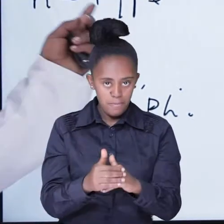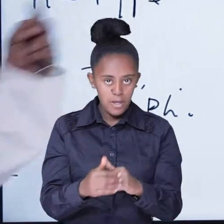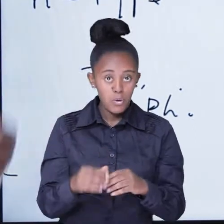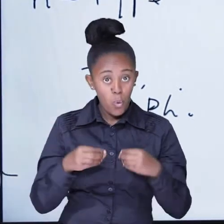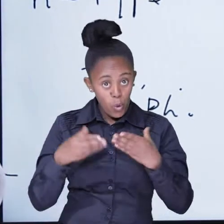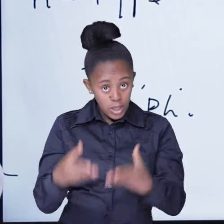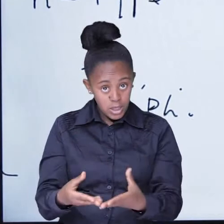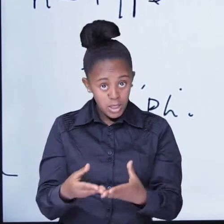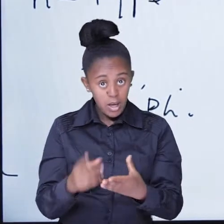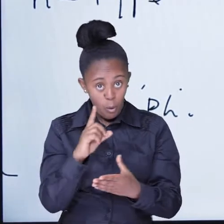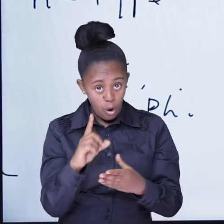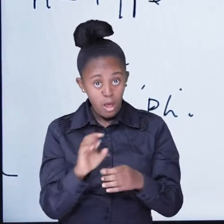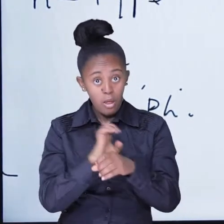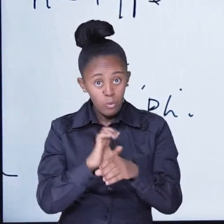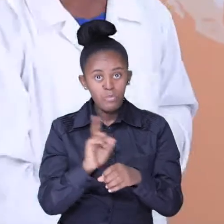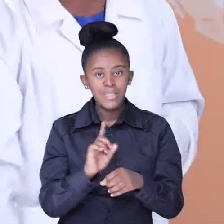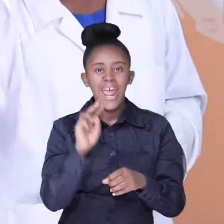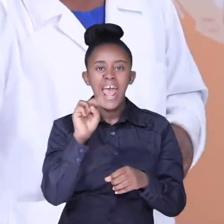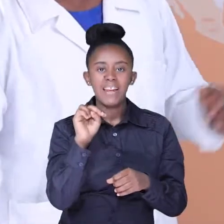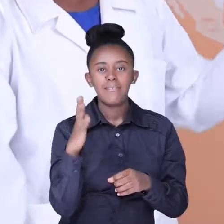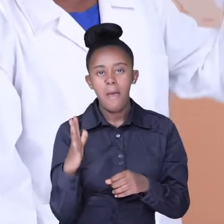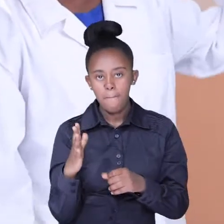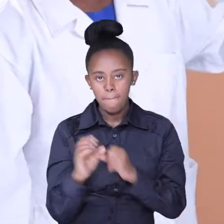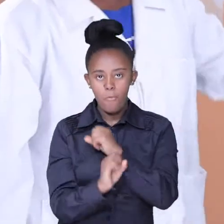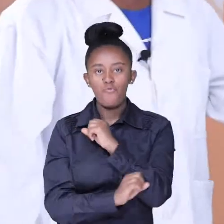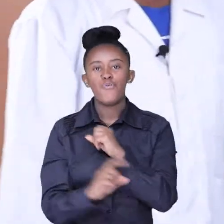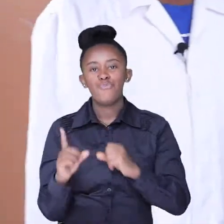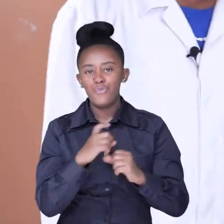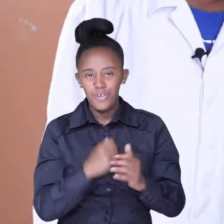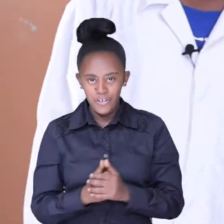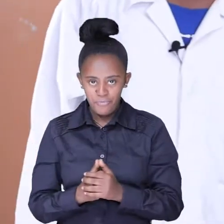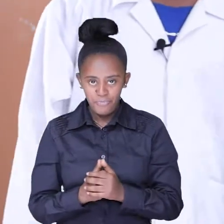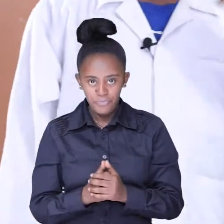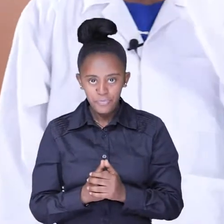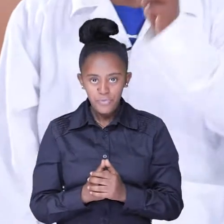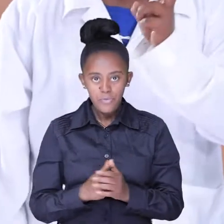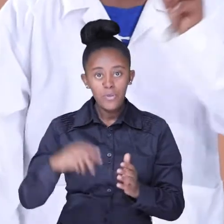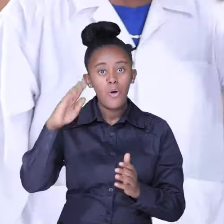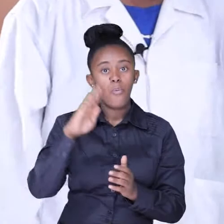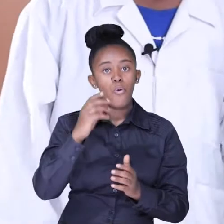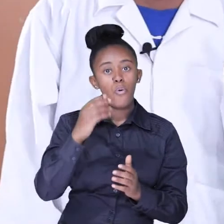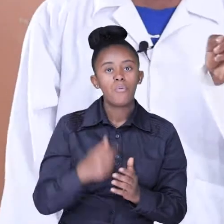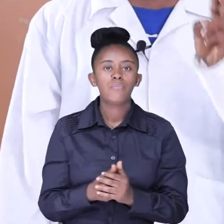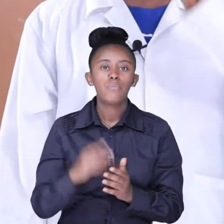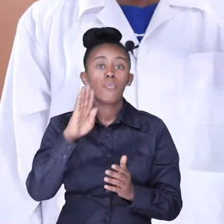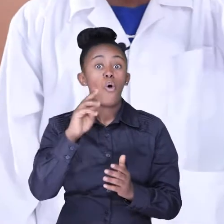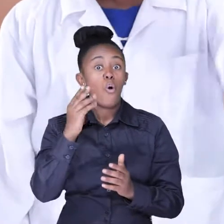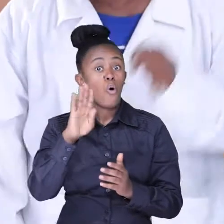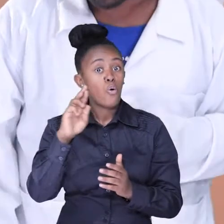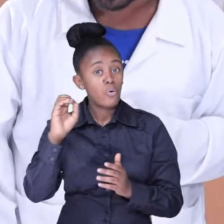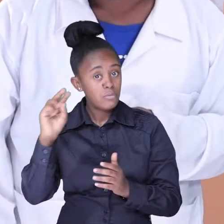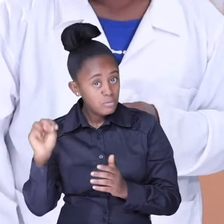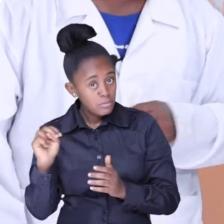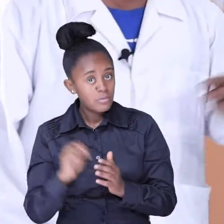become N-type semiconductor is formed. And when boron has 3 valence electron in